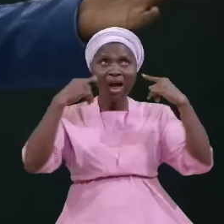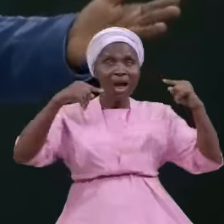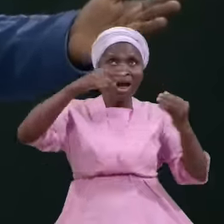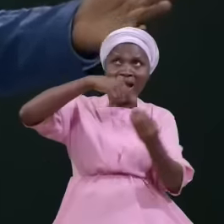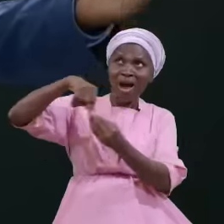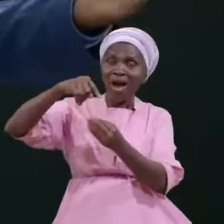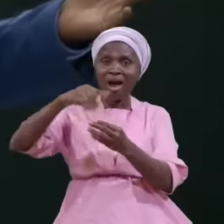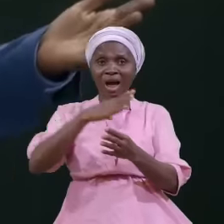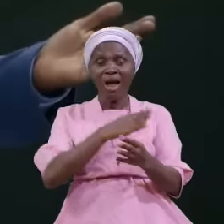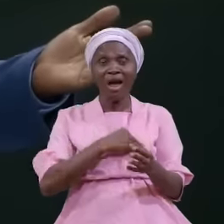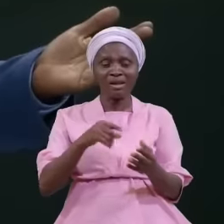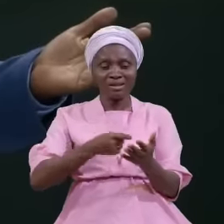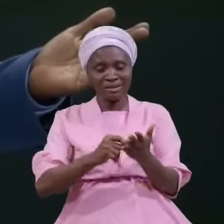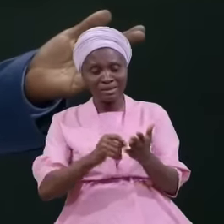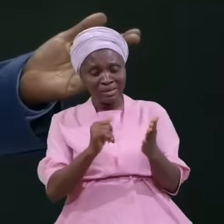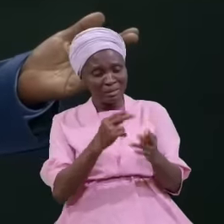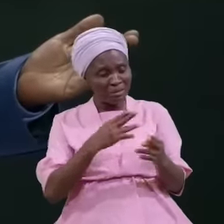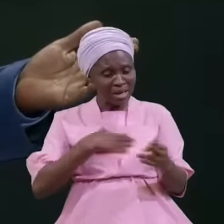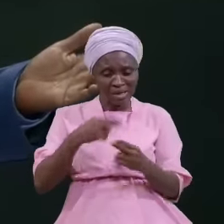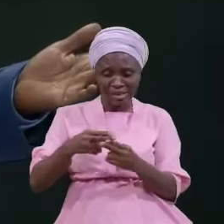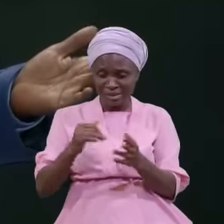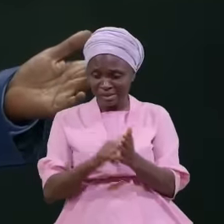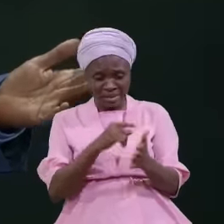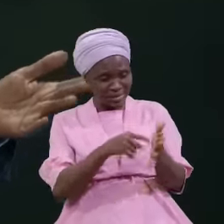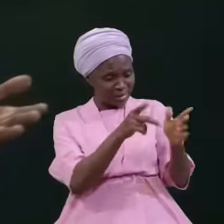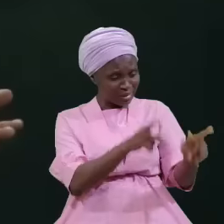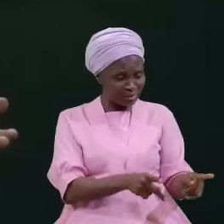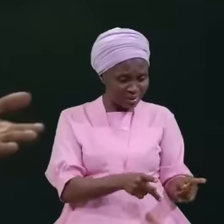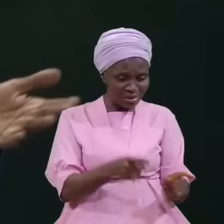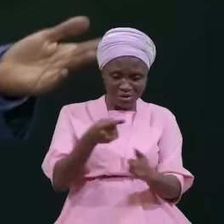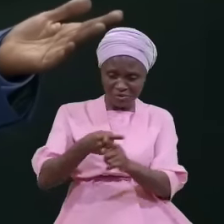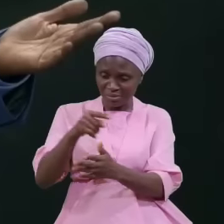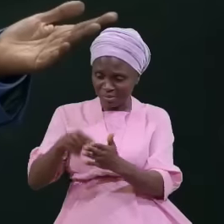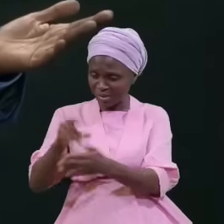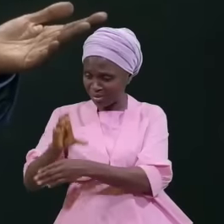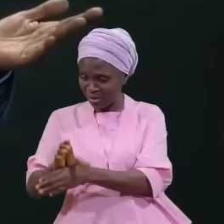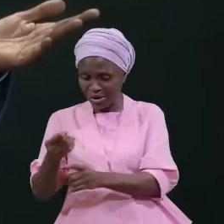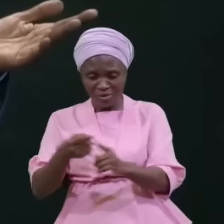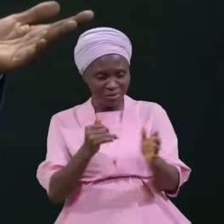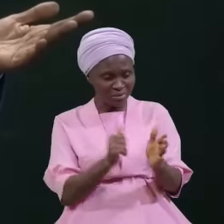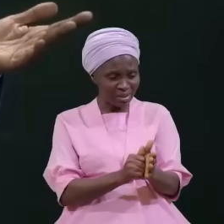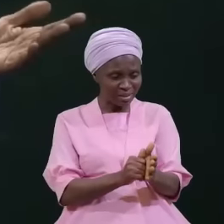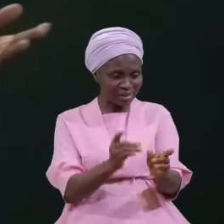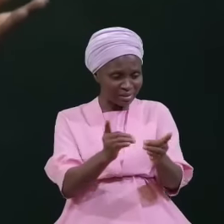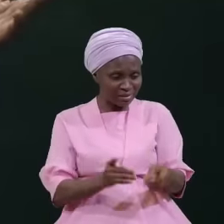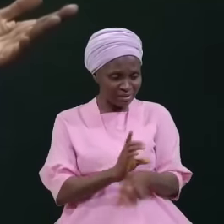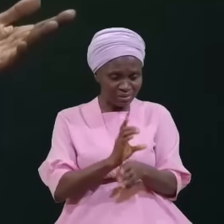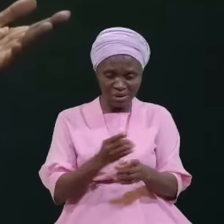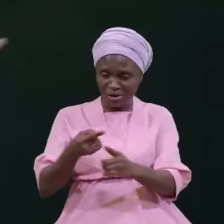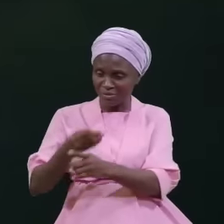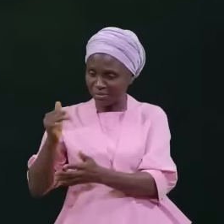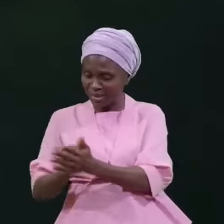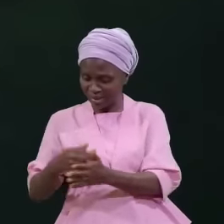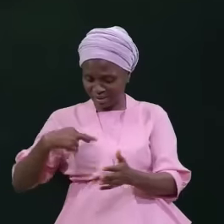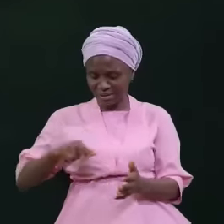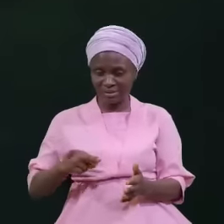and such religion, church, denomination, look at them. In the day